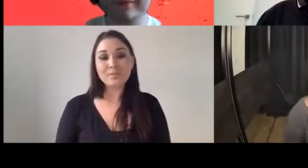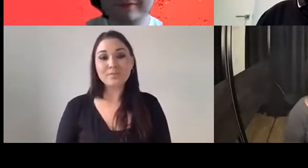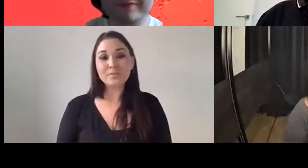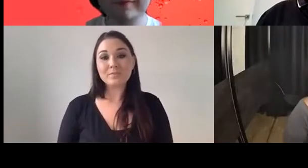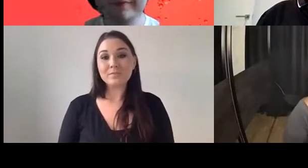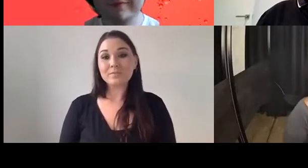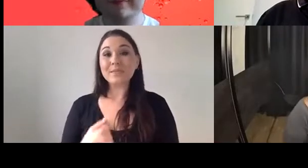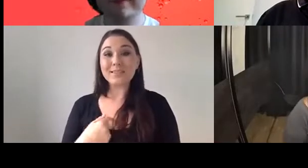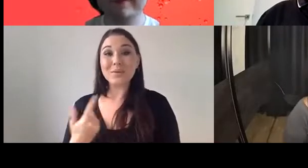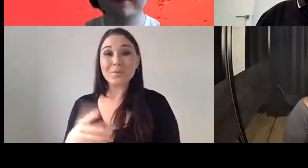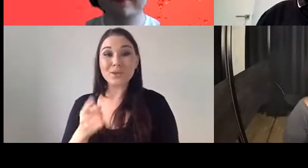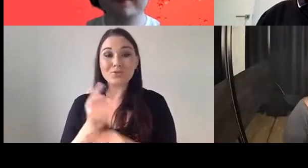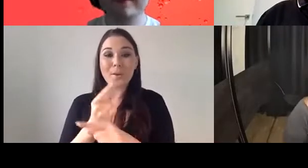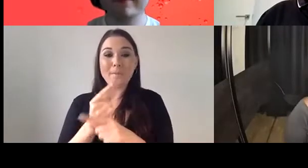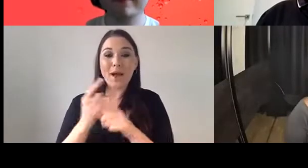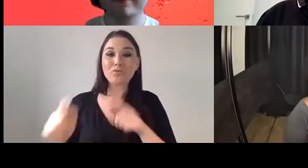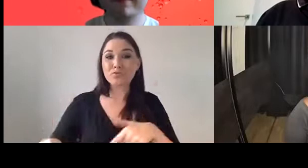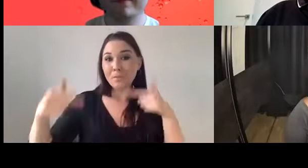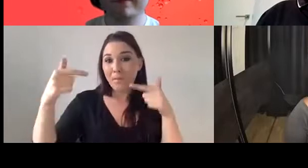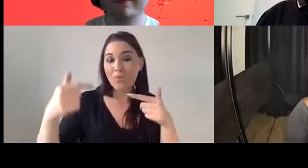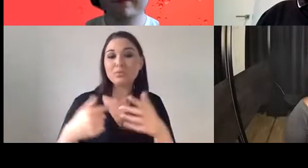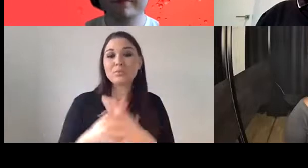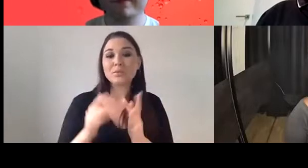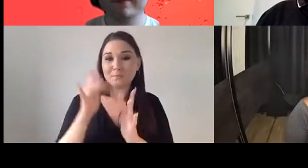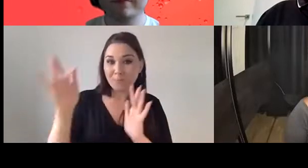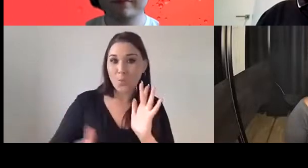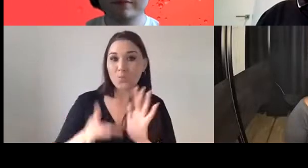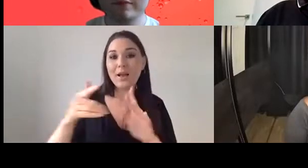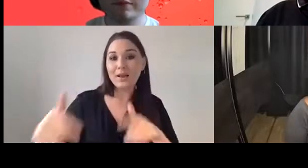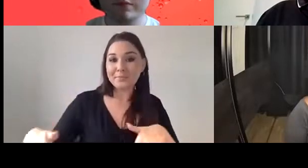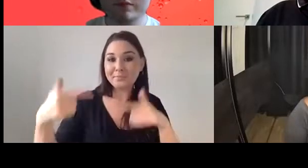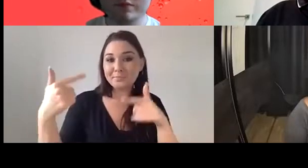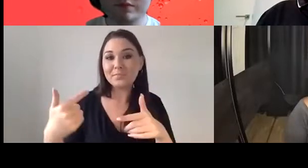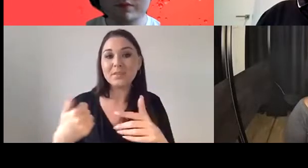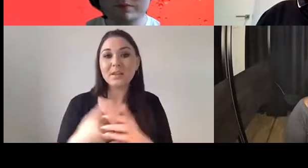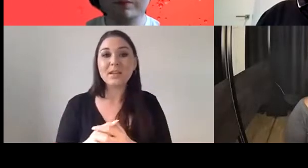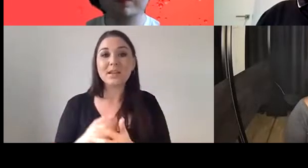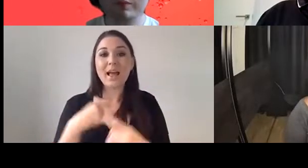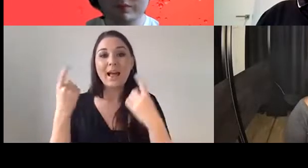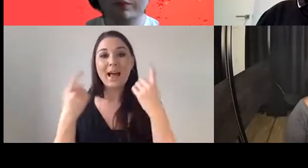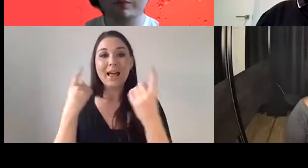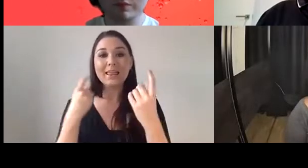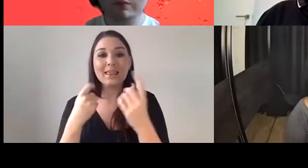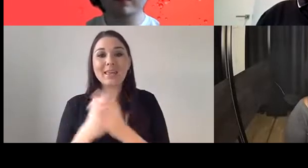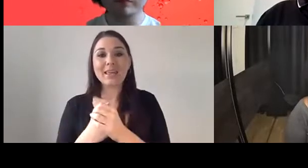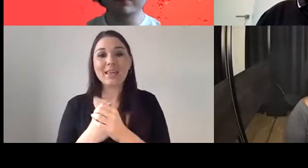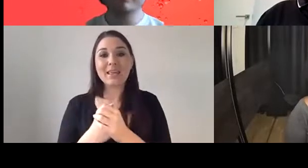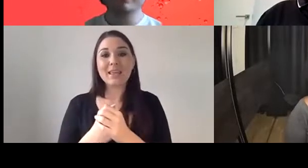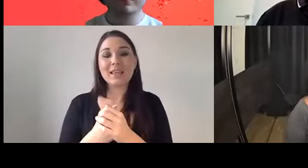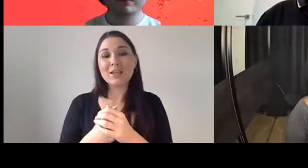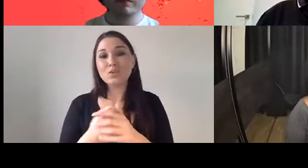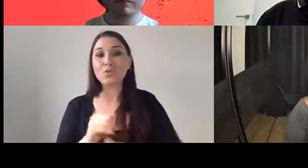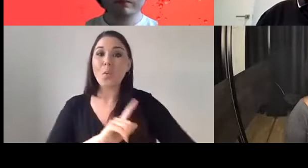remote, etc. I also see right now a tendency for some company to want to go back in the